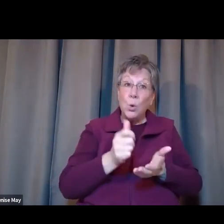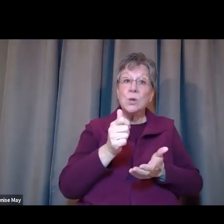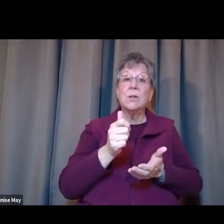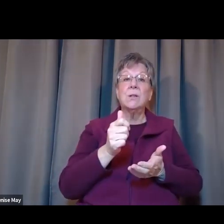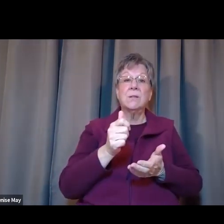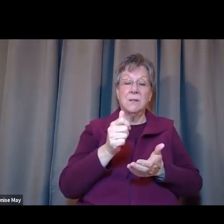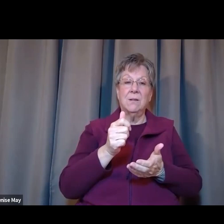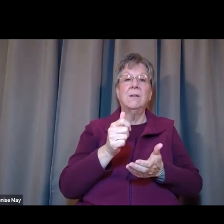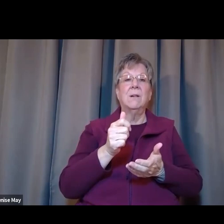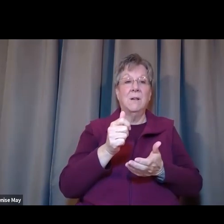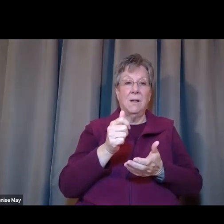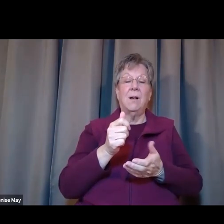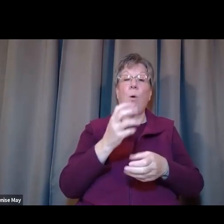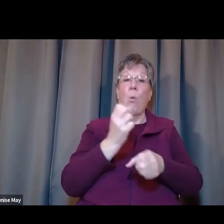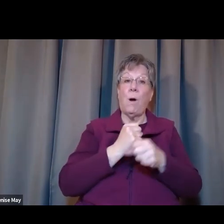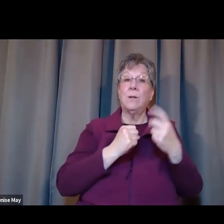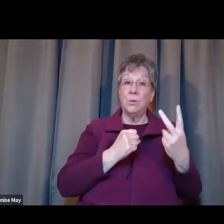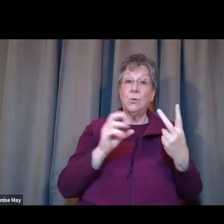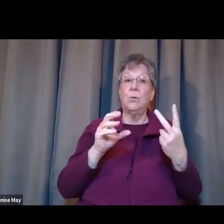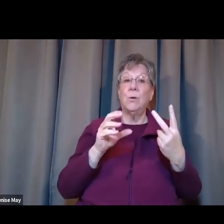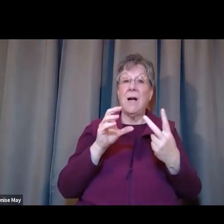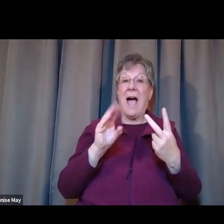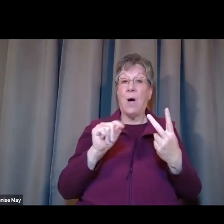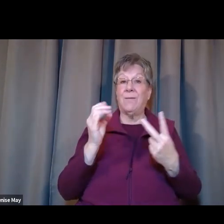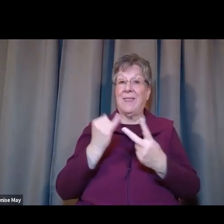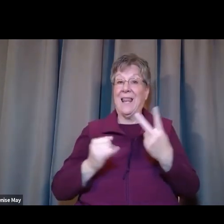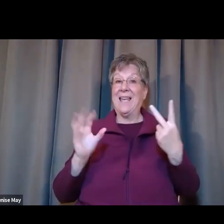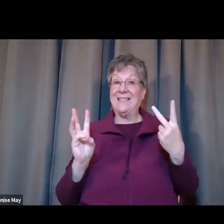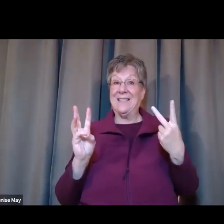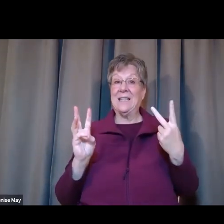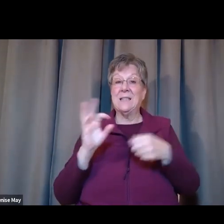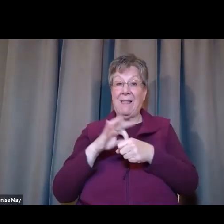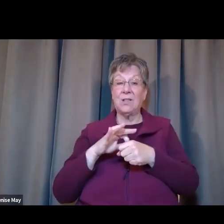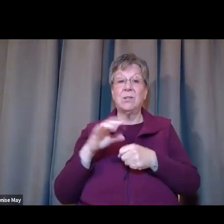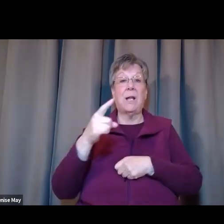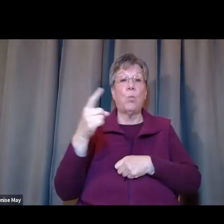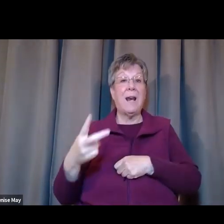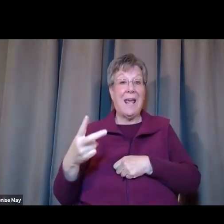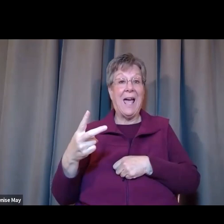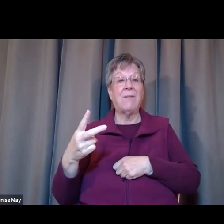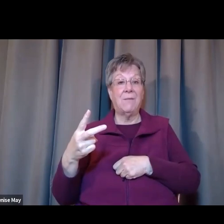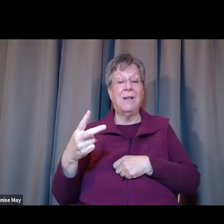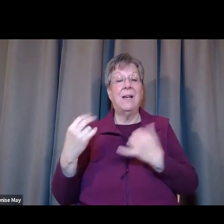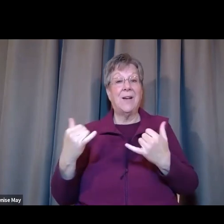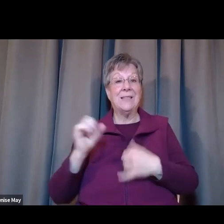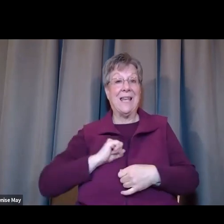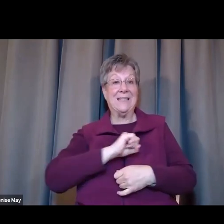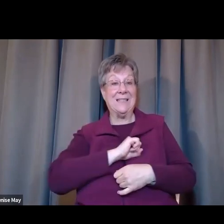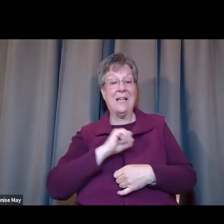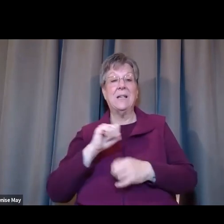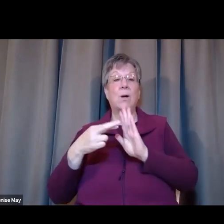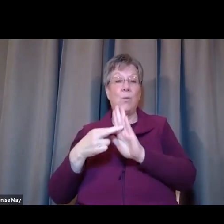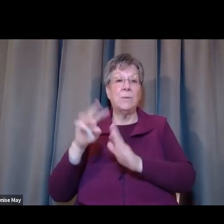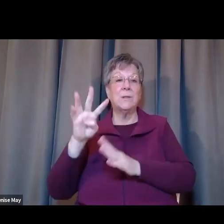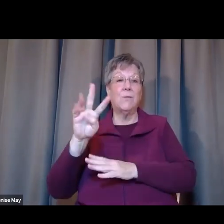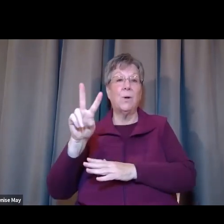vote winning 2 out of the last 6 presidential elections, and 1/2 of today's Senate representing nearly 42 million more people than